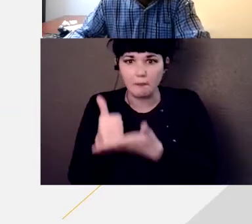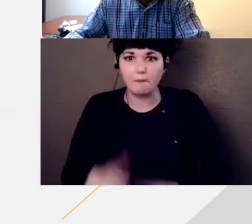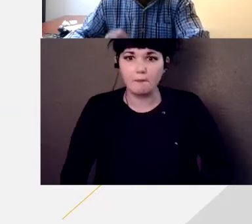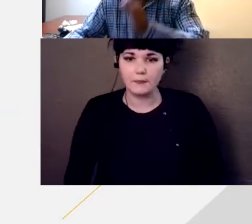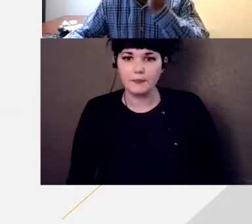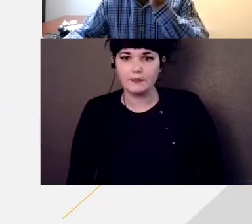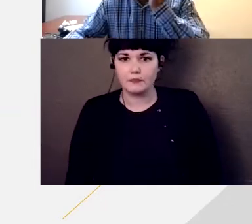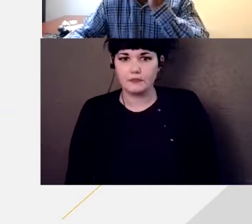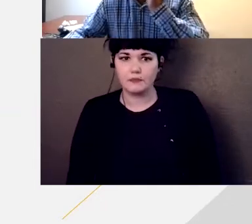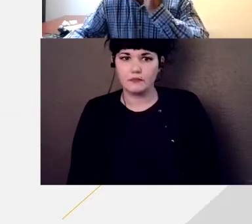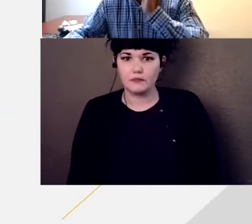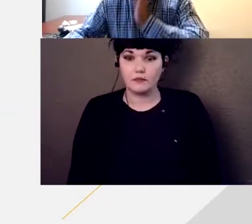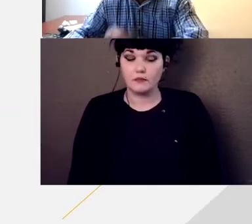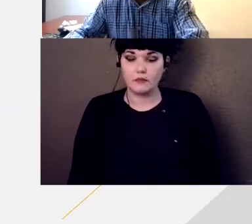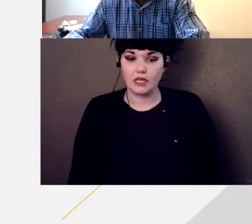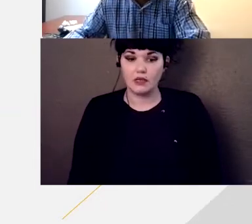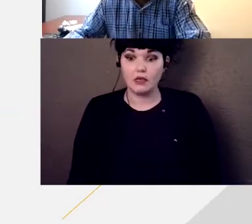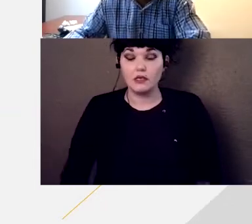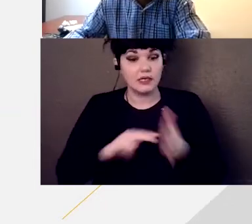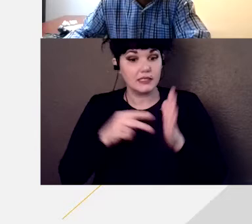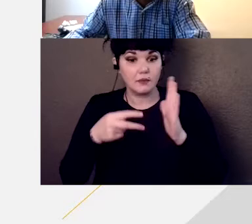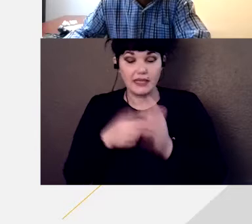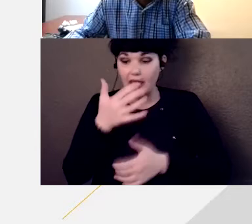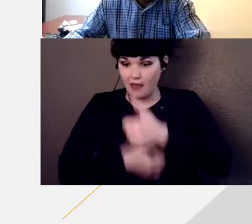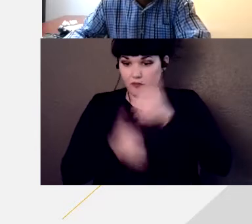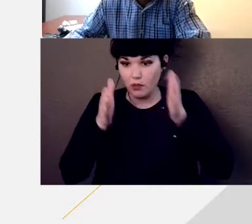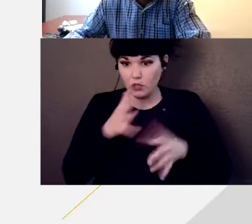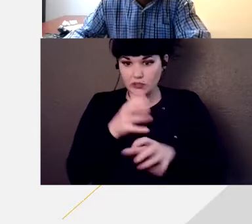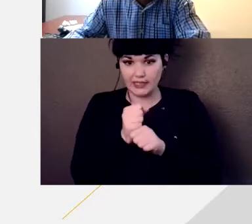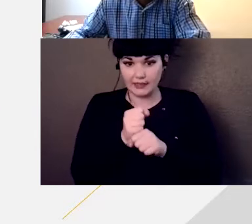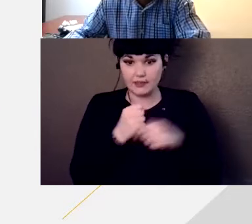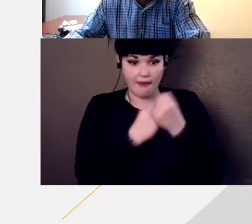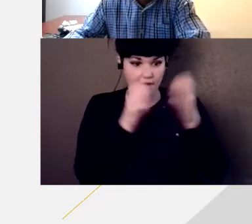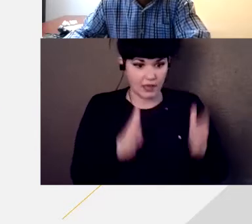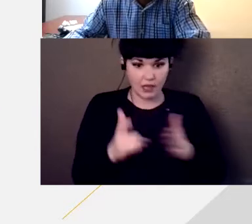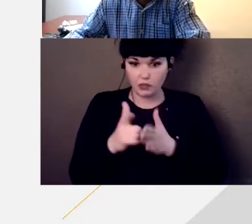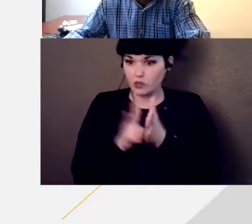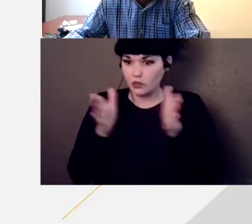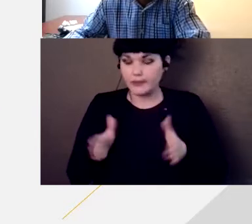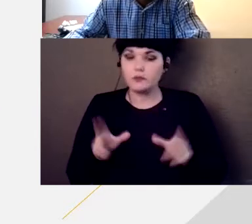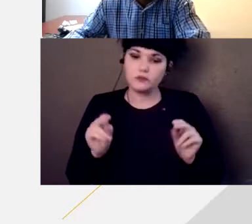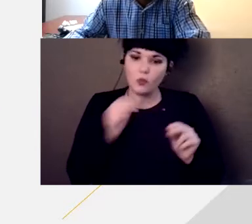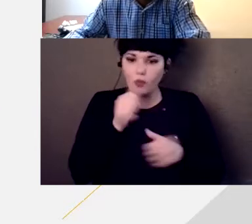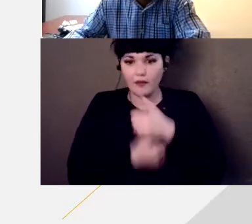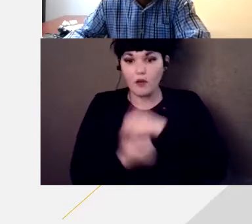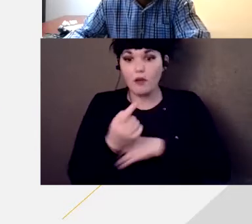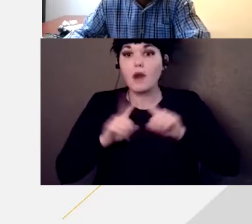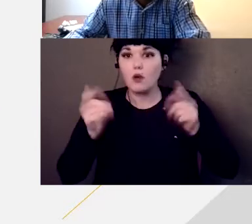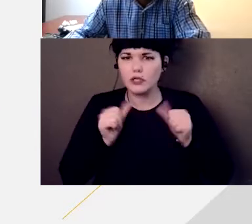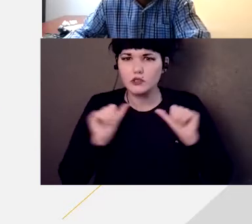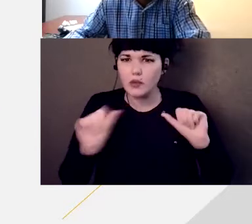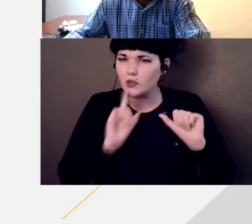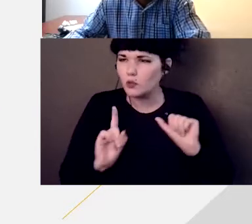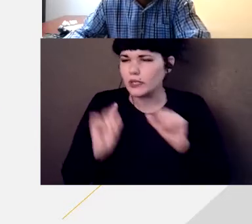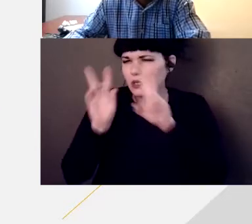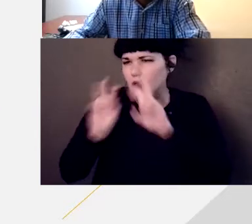Now, does that mean that everyone is going to get an advocate or an attorney? No, but we do our best to really try and understand your issue so that we can try and